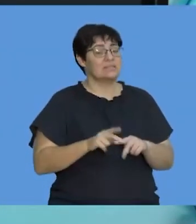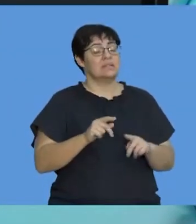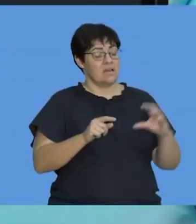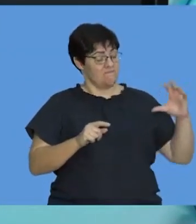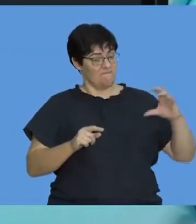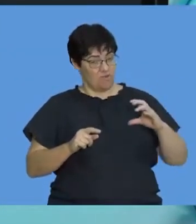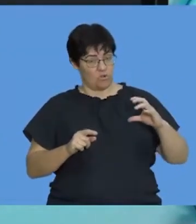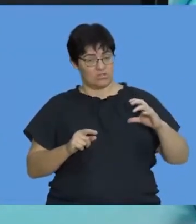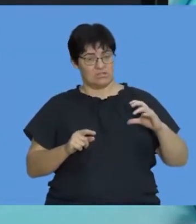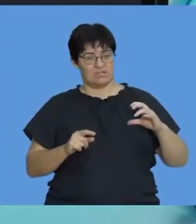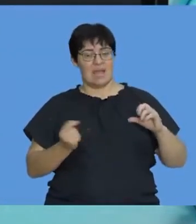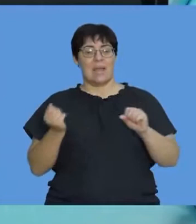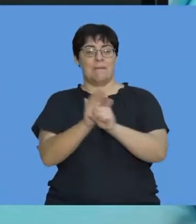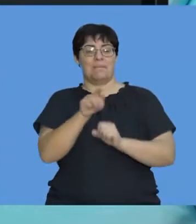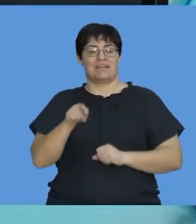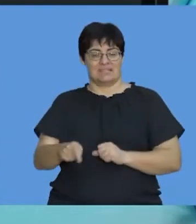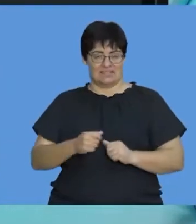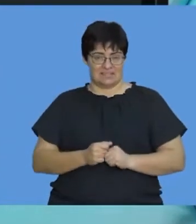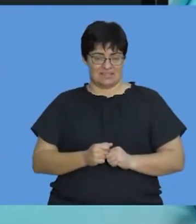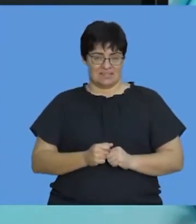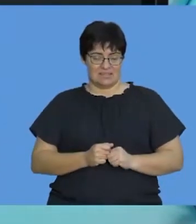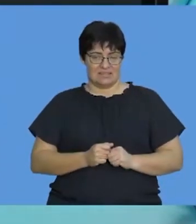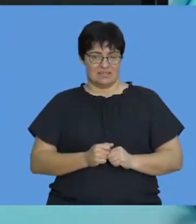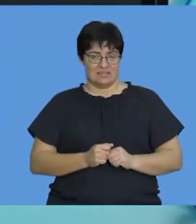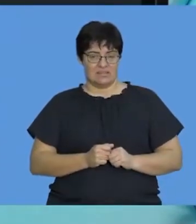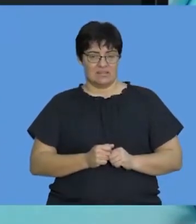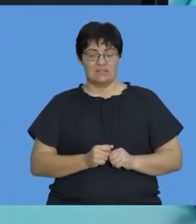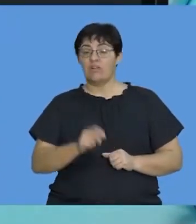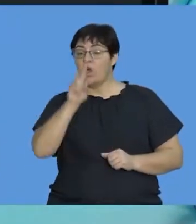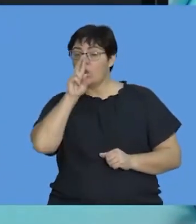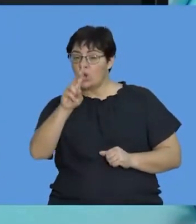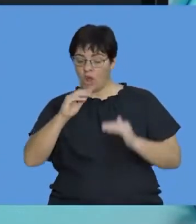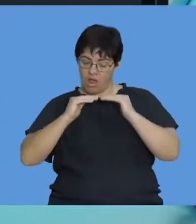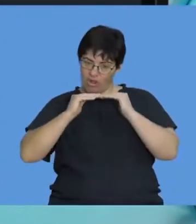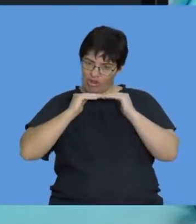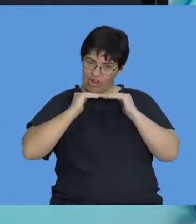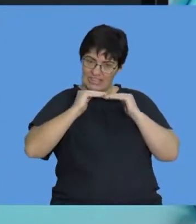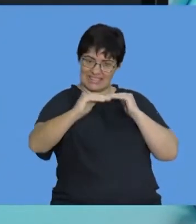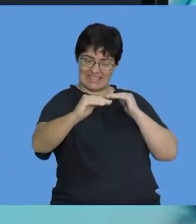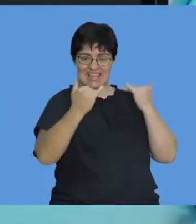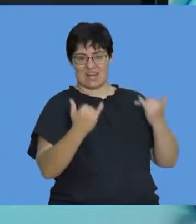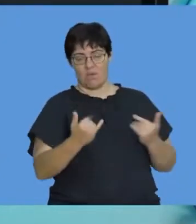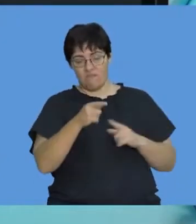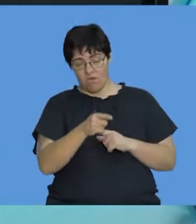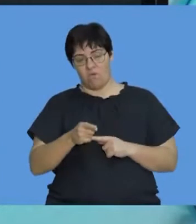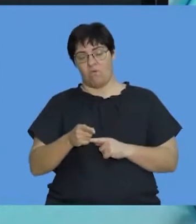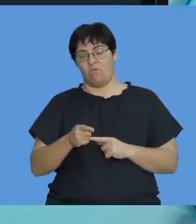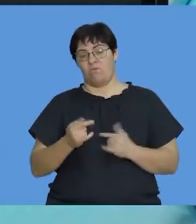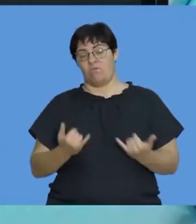it. So the two are related in the sense that we only look at constant velocity for the momentum for